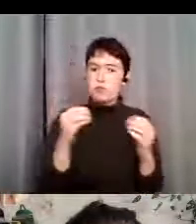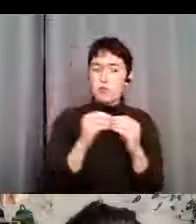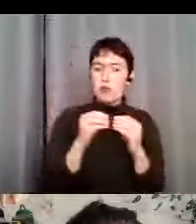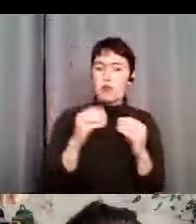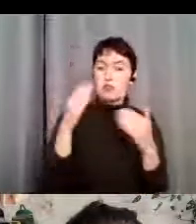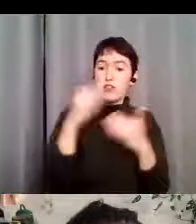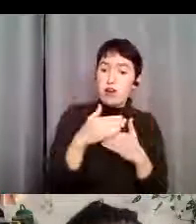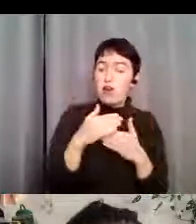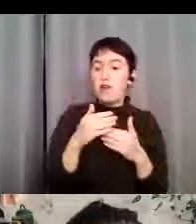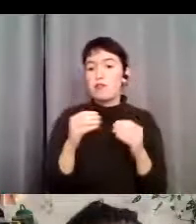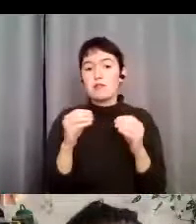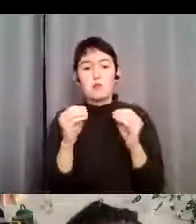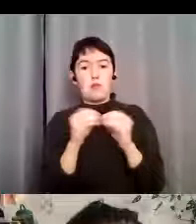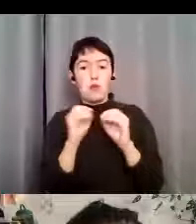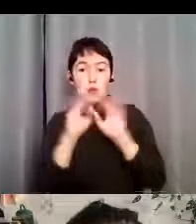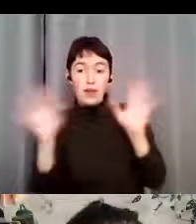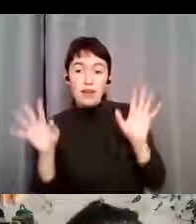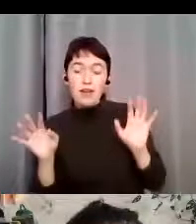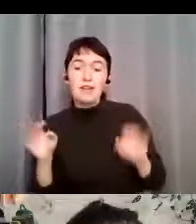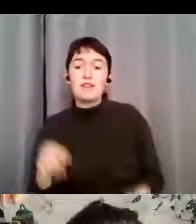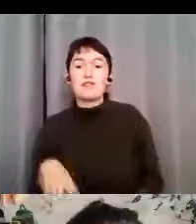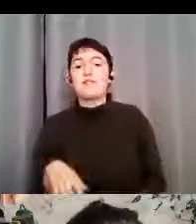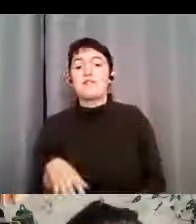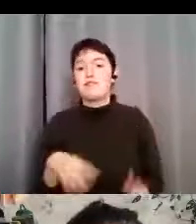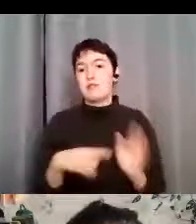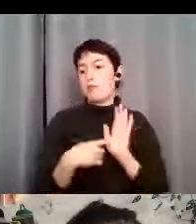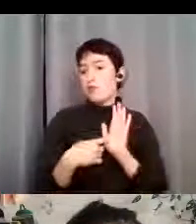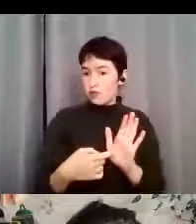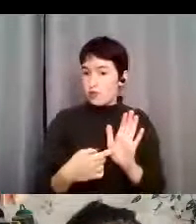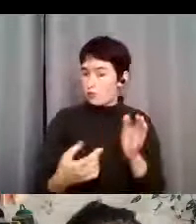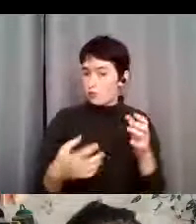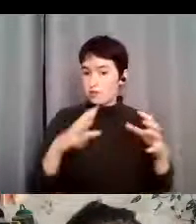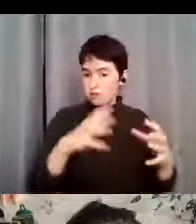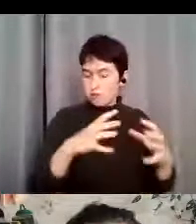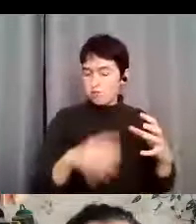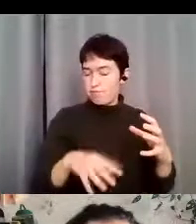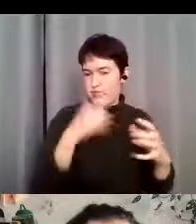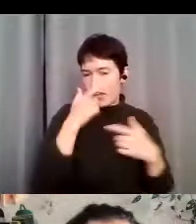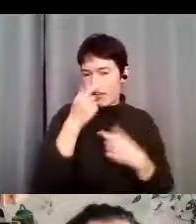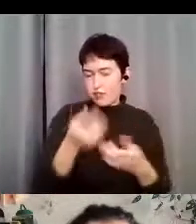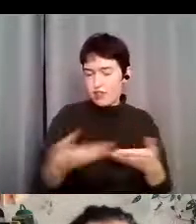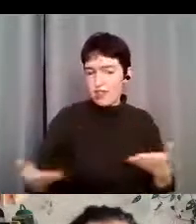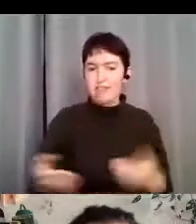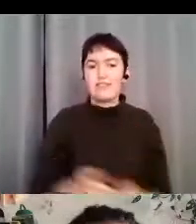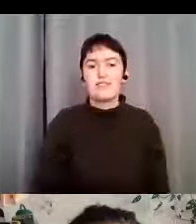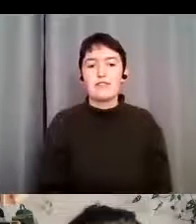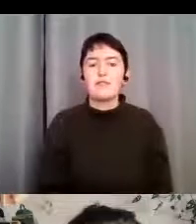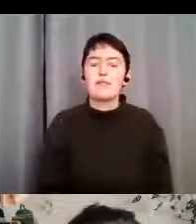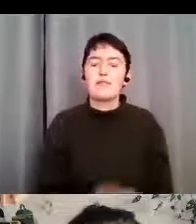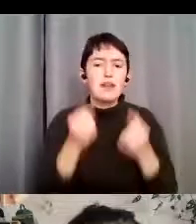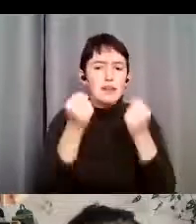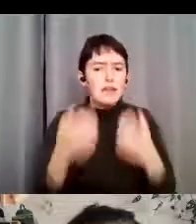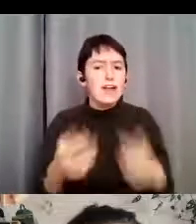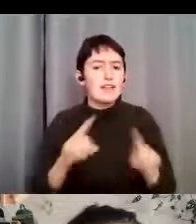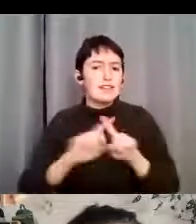you information about how fluffy the surface is, what it's made of, and other kinds of interesting things. So there are lots of different ways to look at the